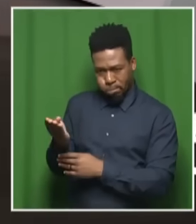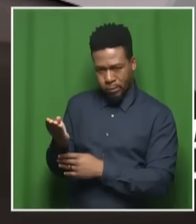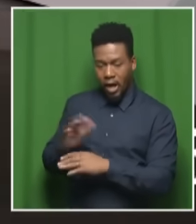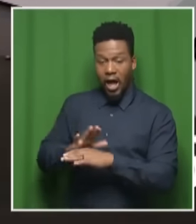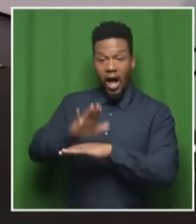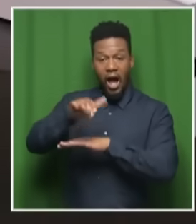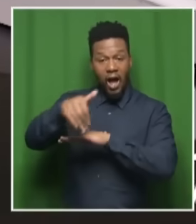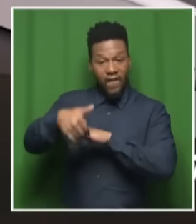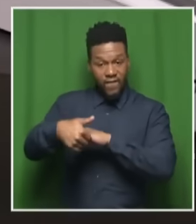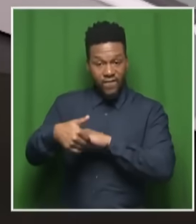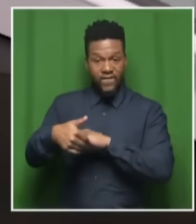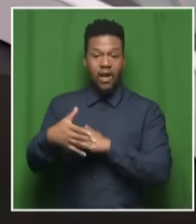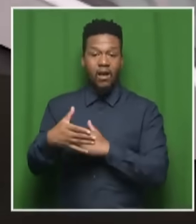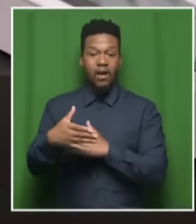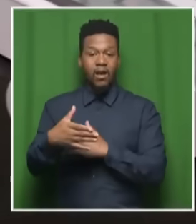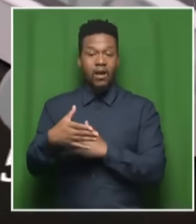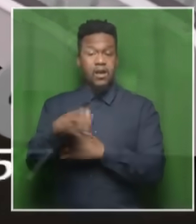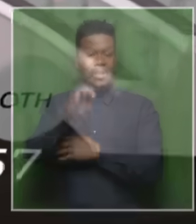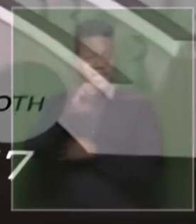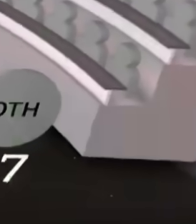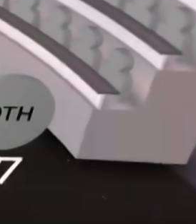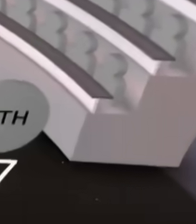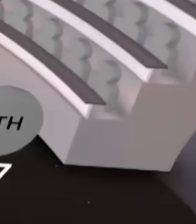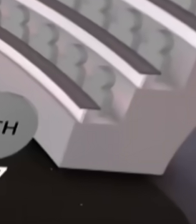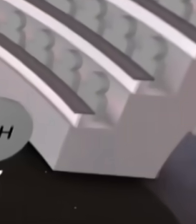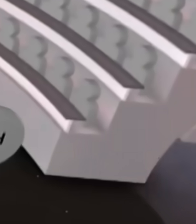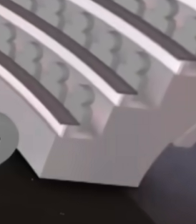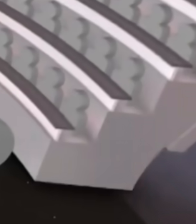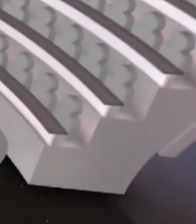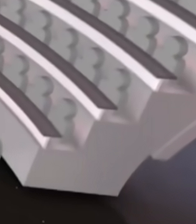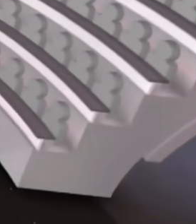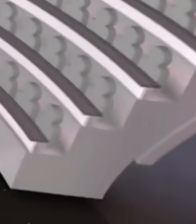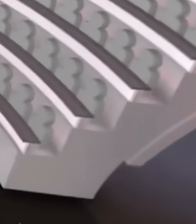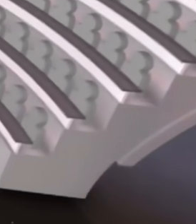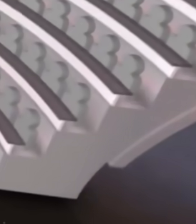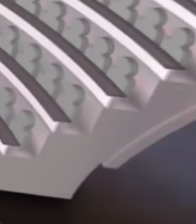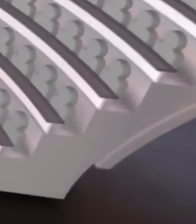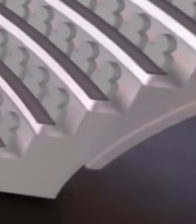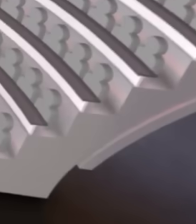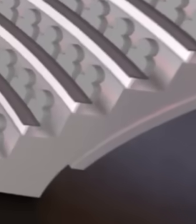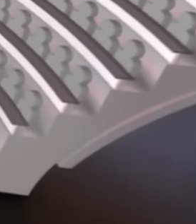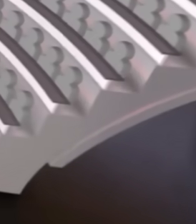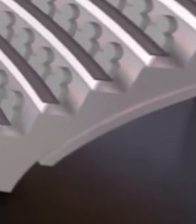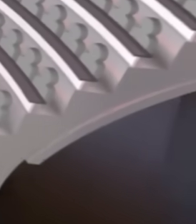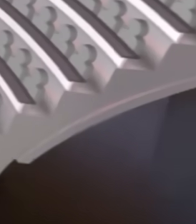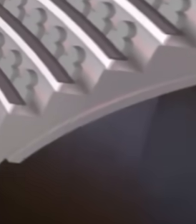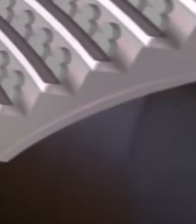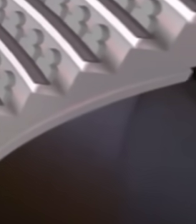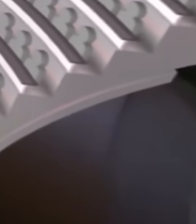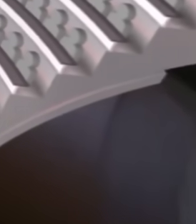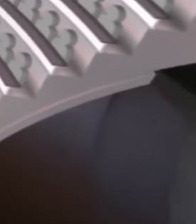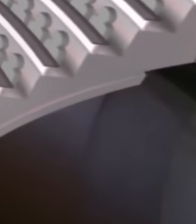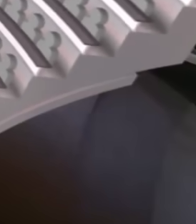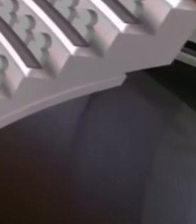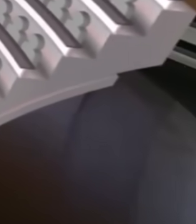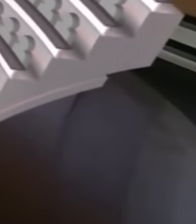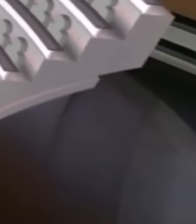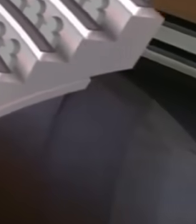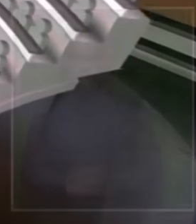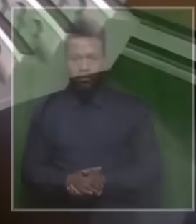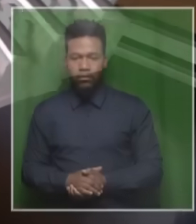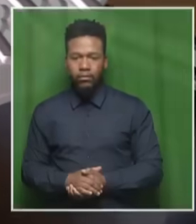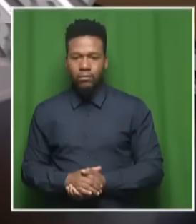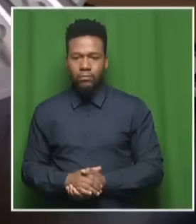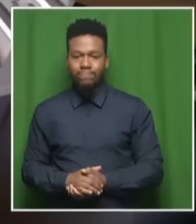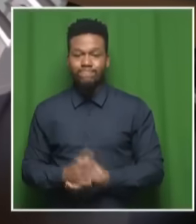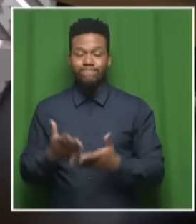the Patriotic Alliance and some of the other parties, perhaps even independent candidates at this point, are set to receive